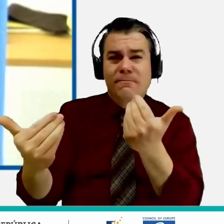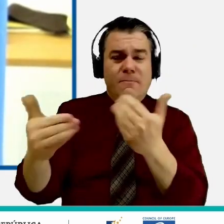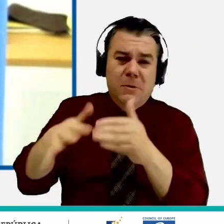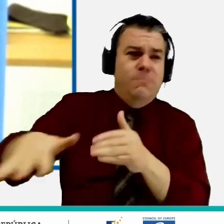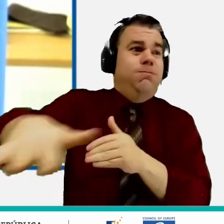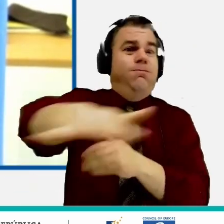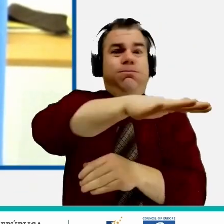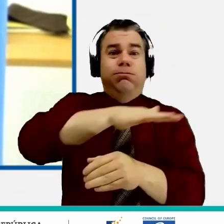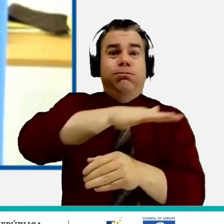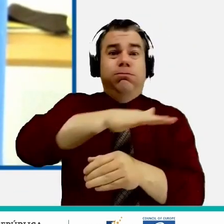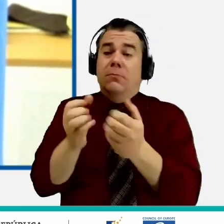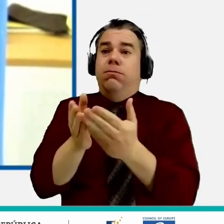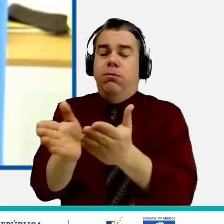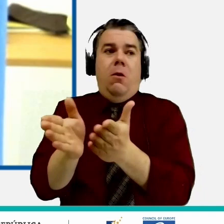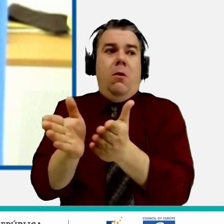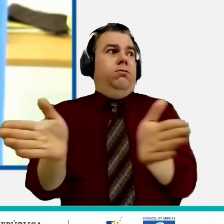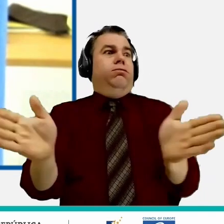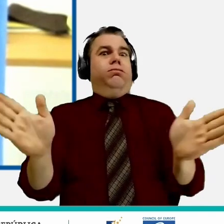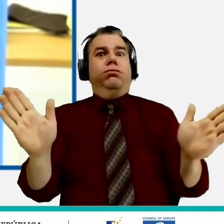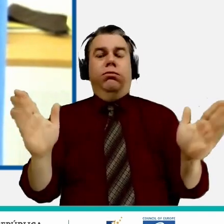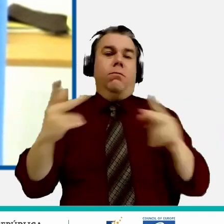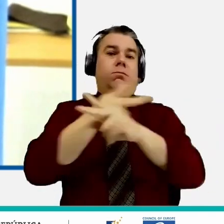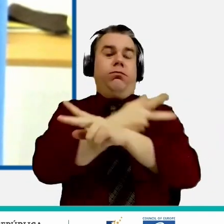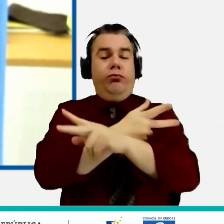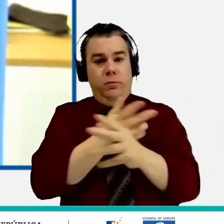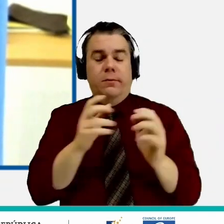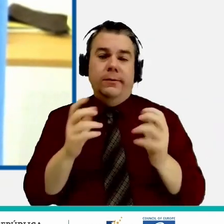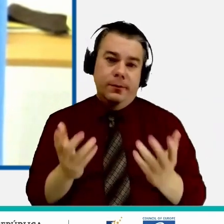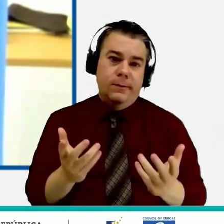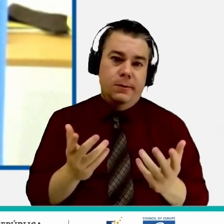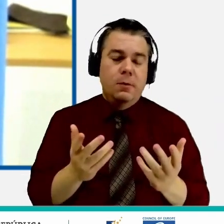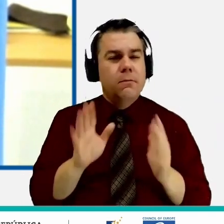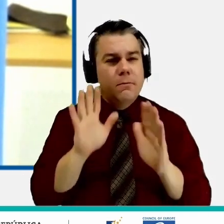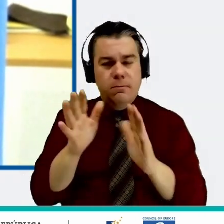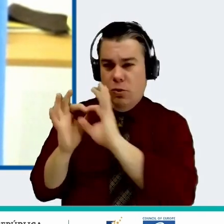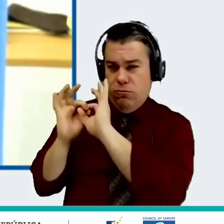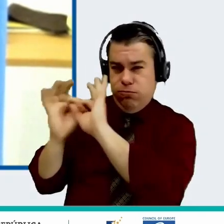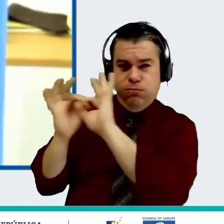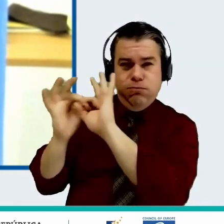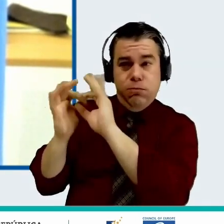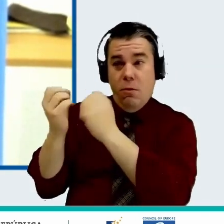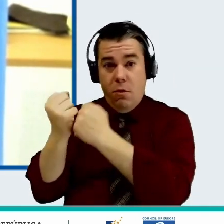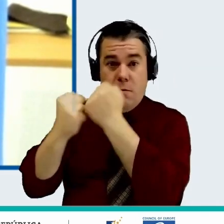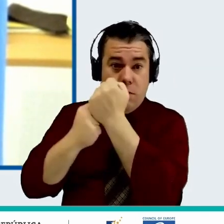amplified. On the contrary, effective cooperation can make risk management more effective by sharing information and solutions